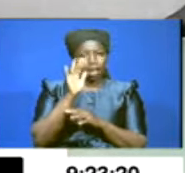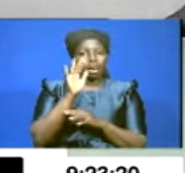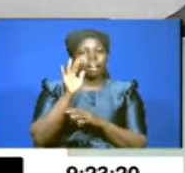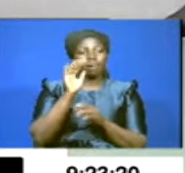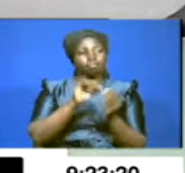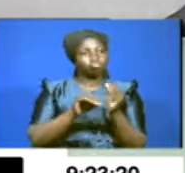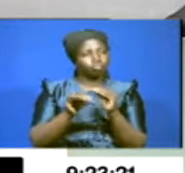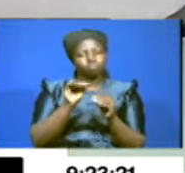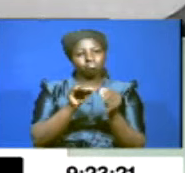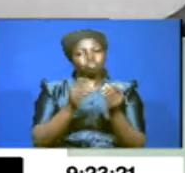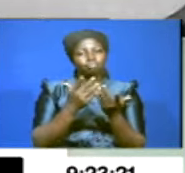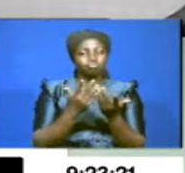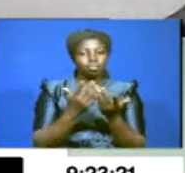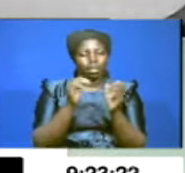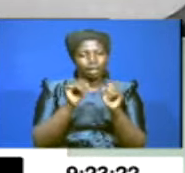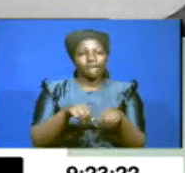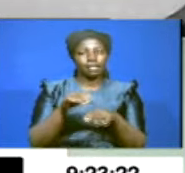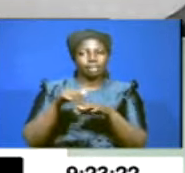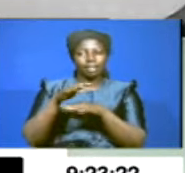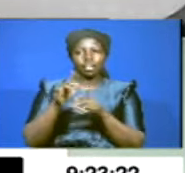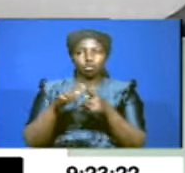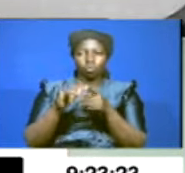number